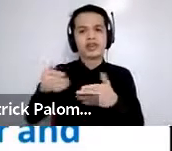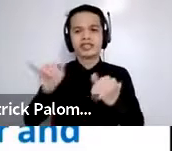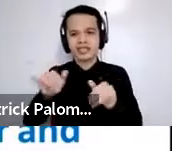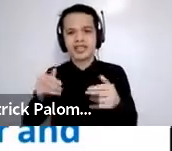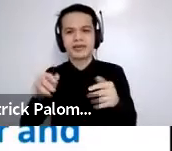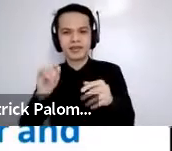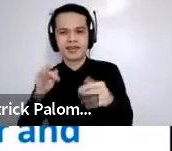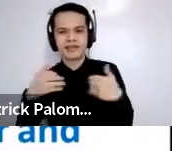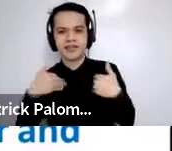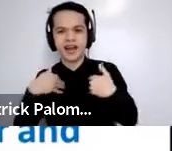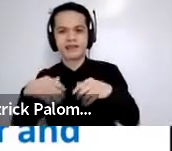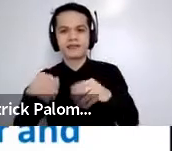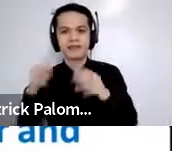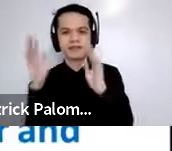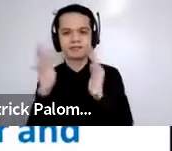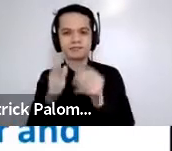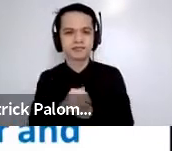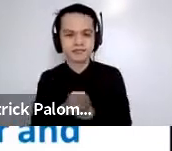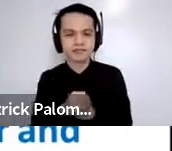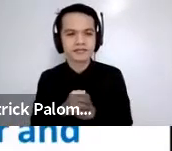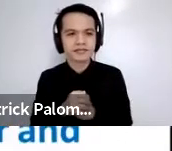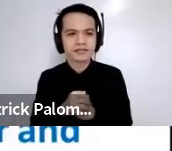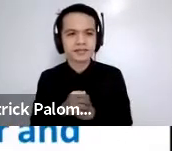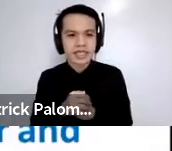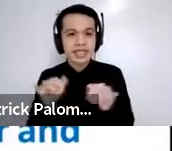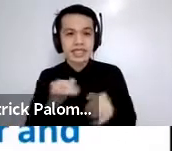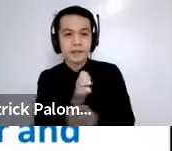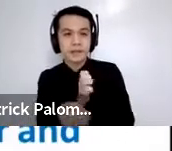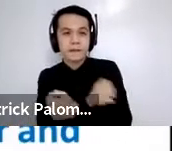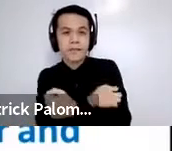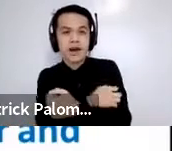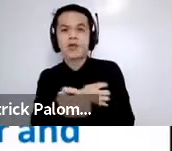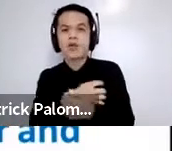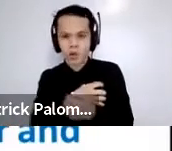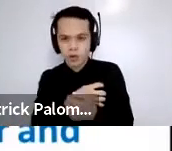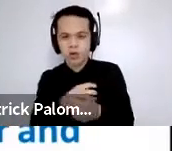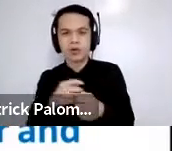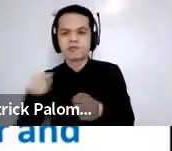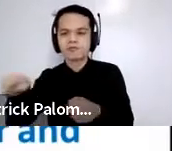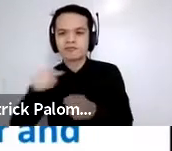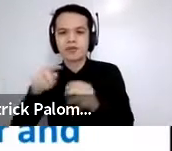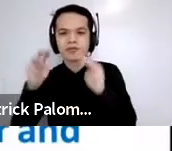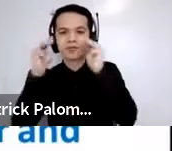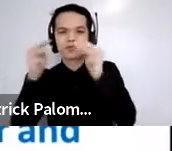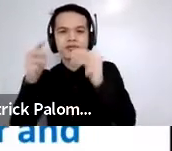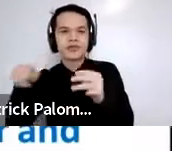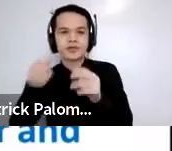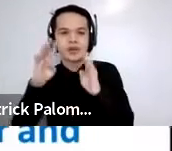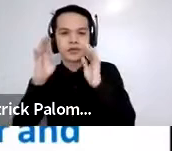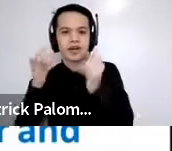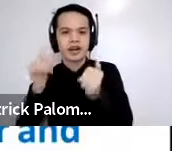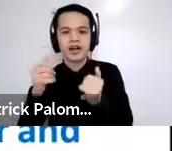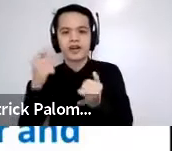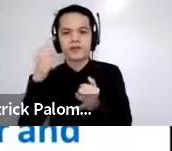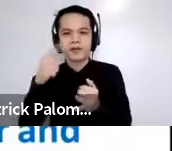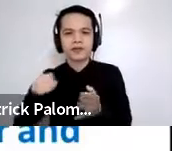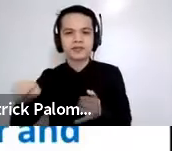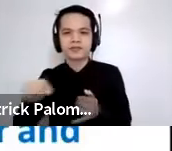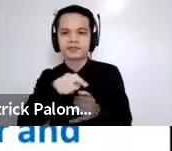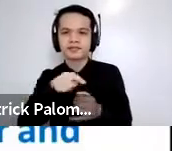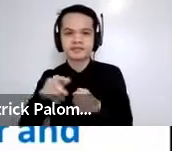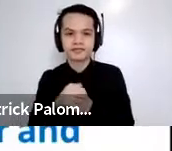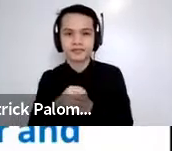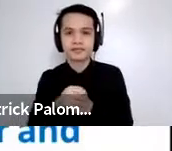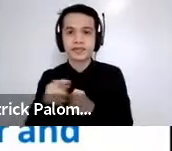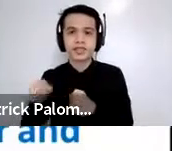Under the Empower project, we are going to implement community resilience adaptation and mitigation projects. They are built through a process of